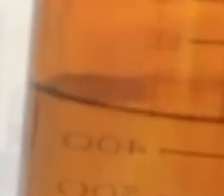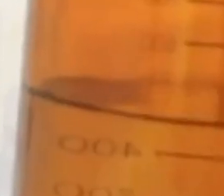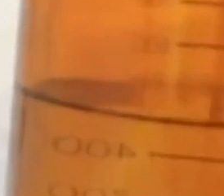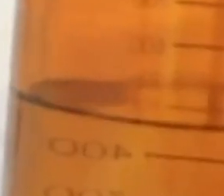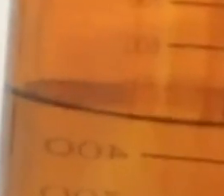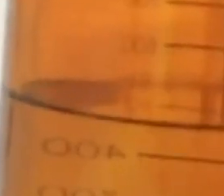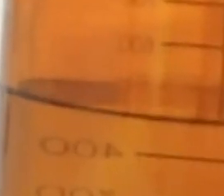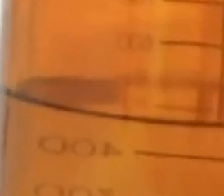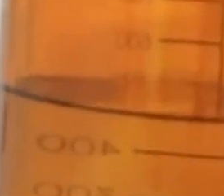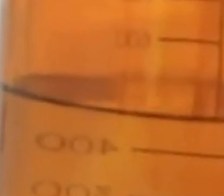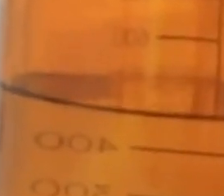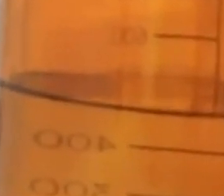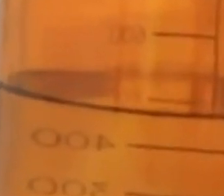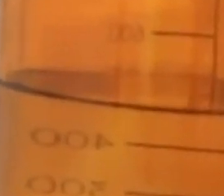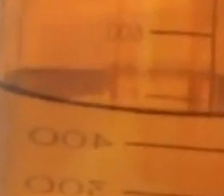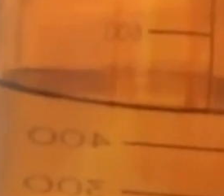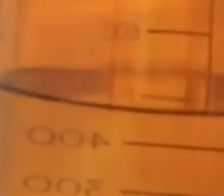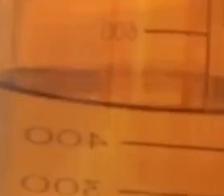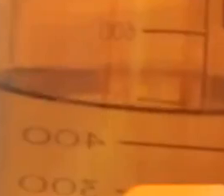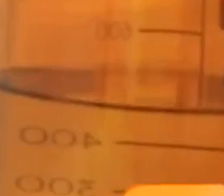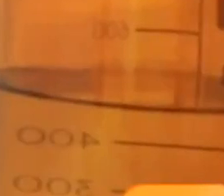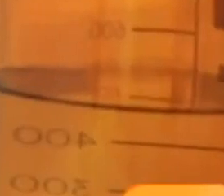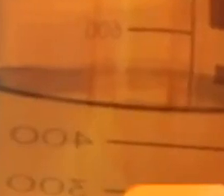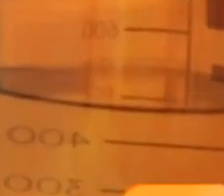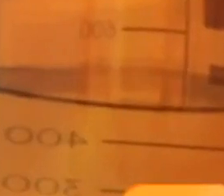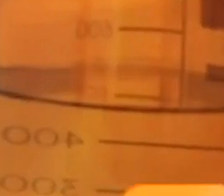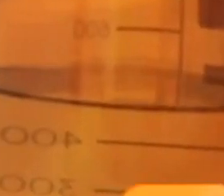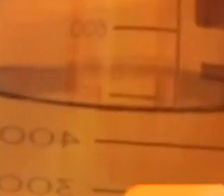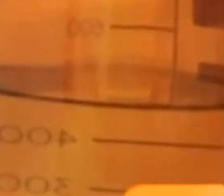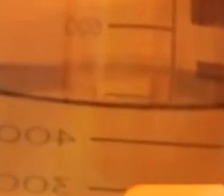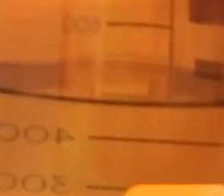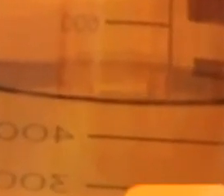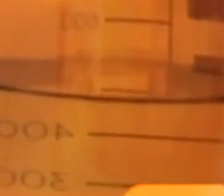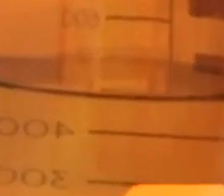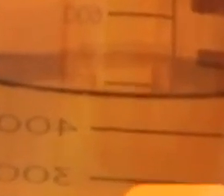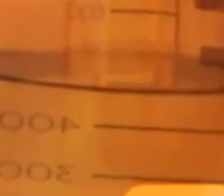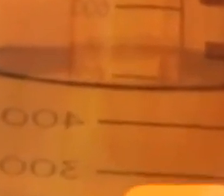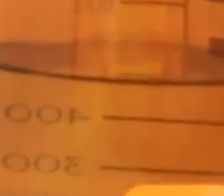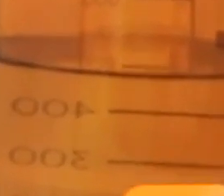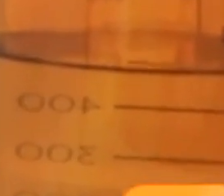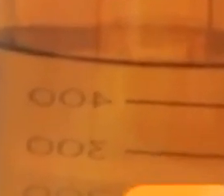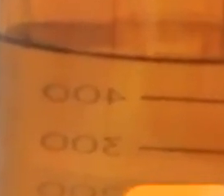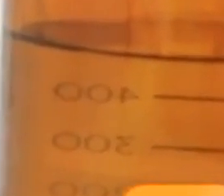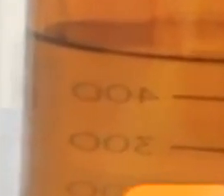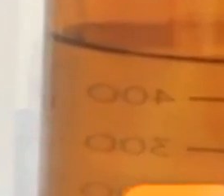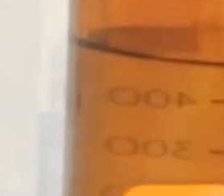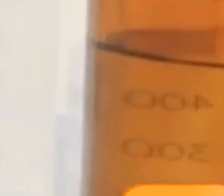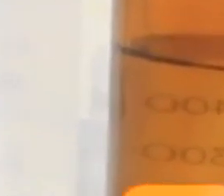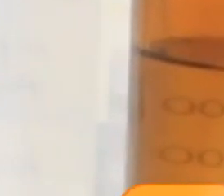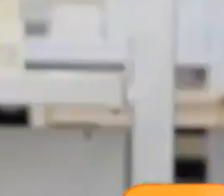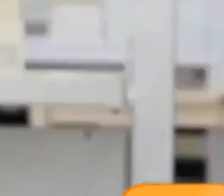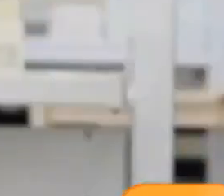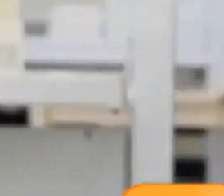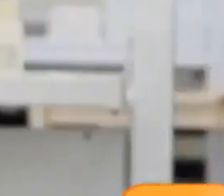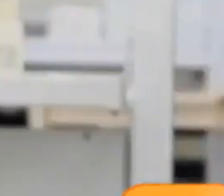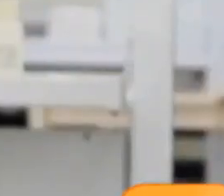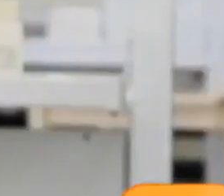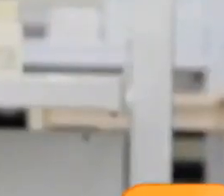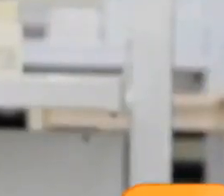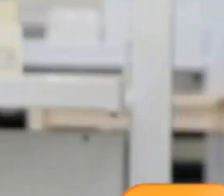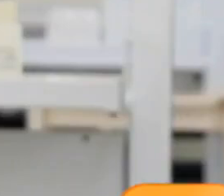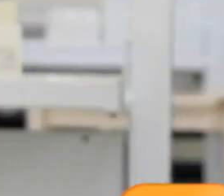In this lab at Jomo Kenyatta University of Agriculture and Technology Department of Agriculture and Food Security,